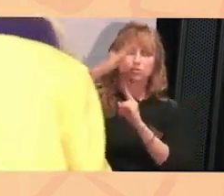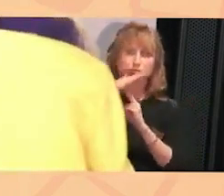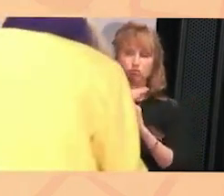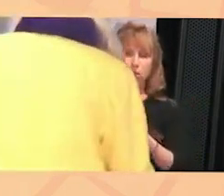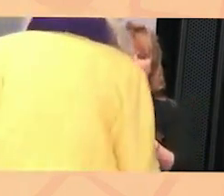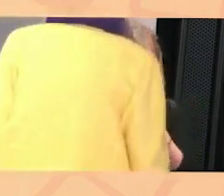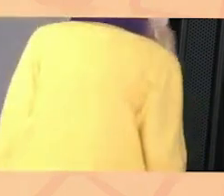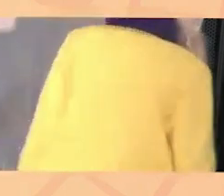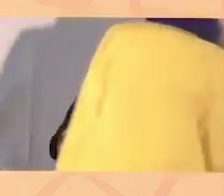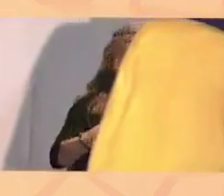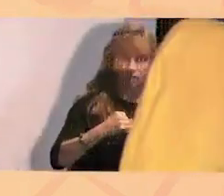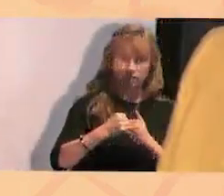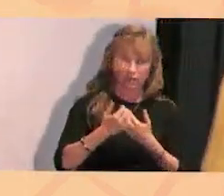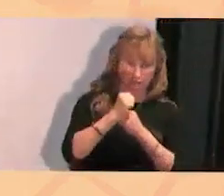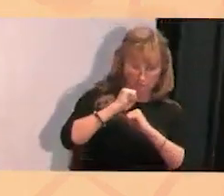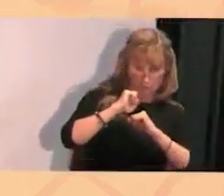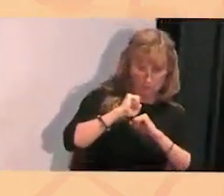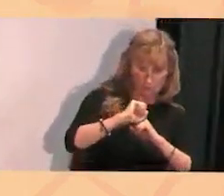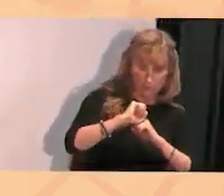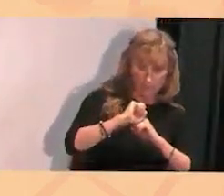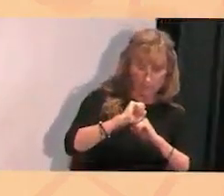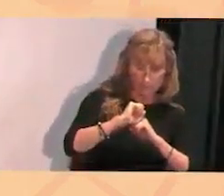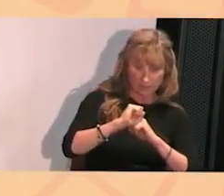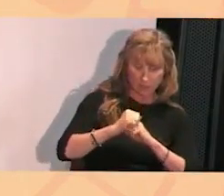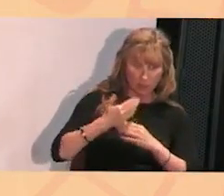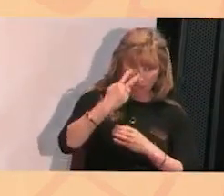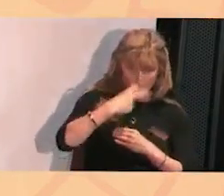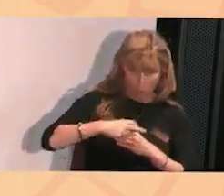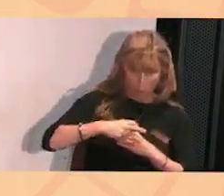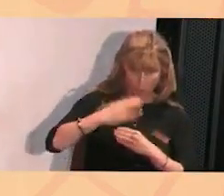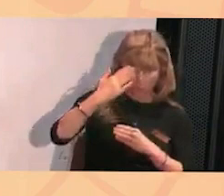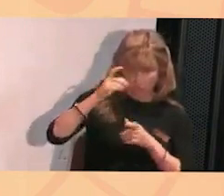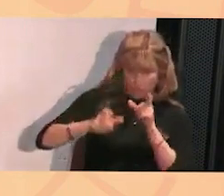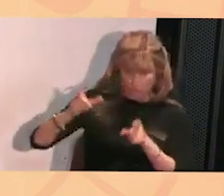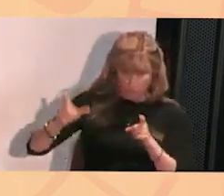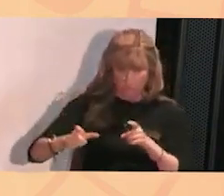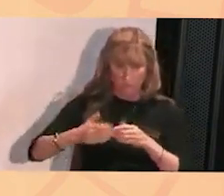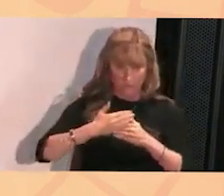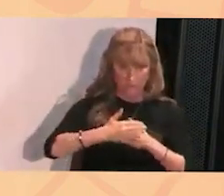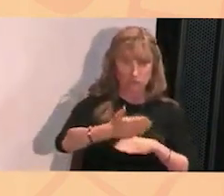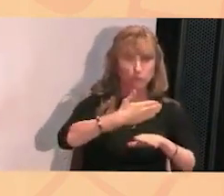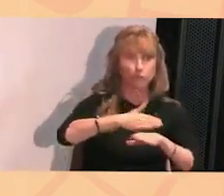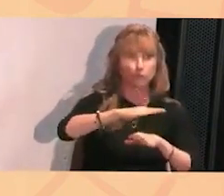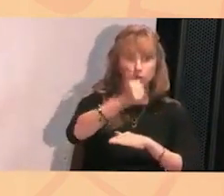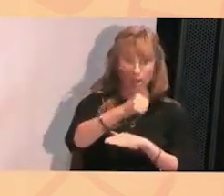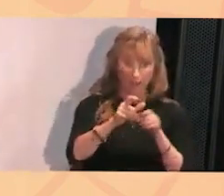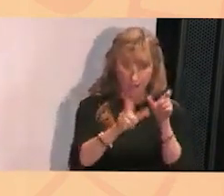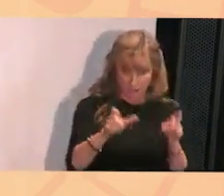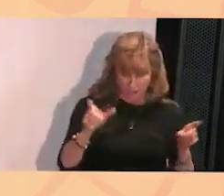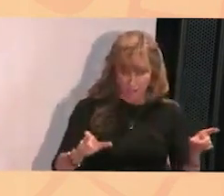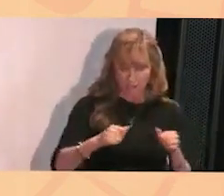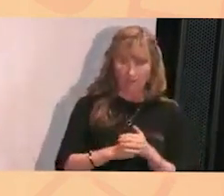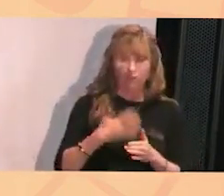now elderly knowledge holders, along with emerging custodians, dynamic platforms to hold up these interconnected